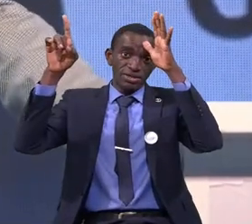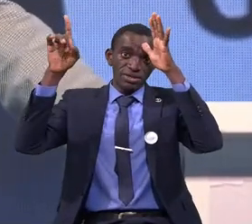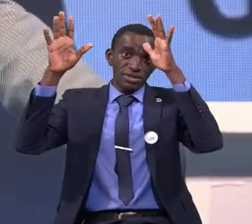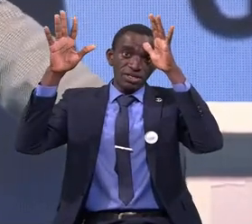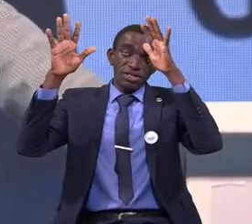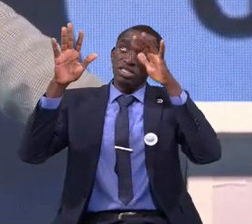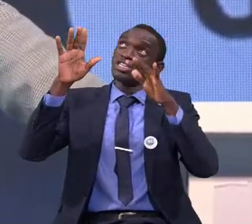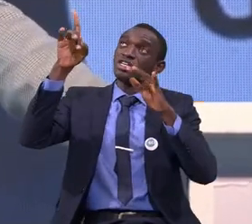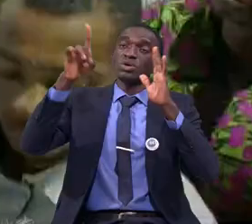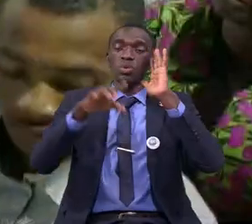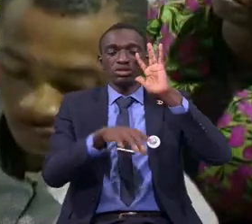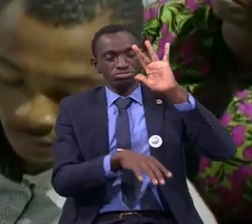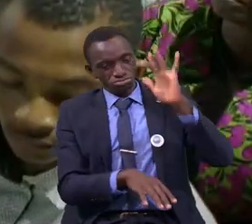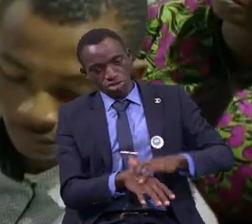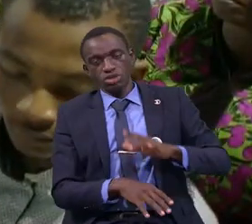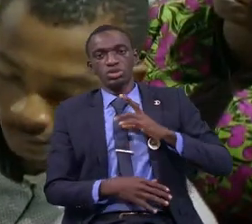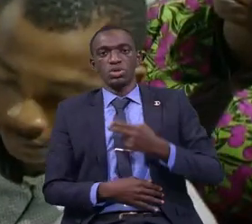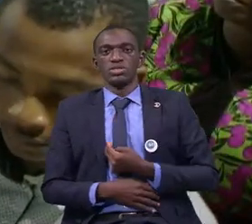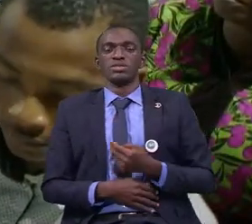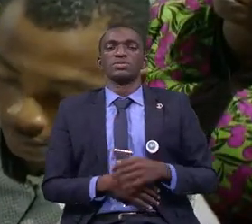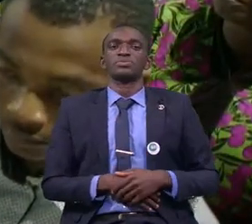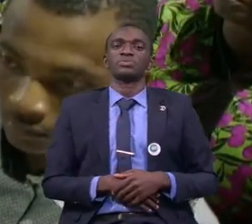will come upon us.